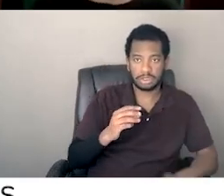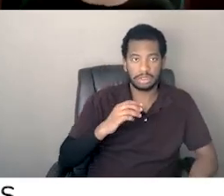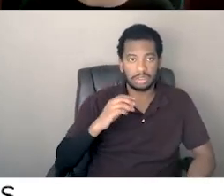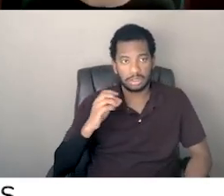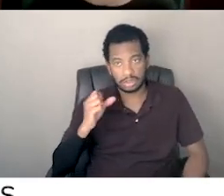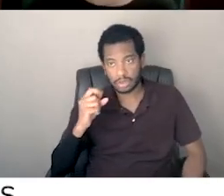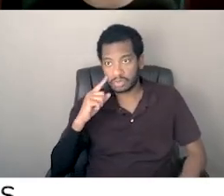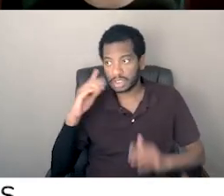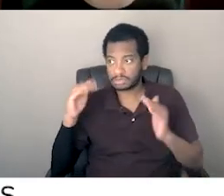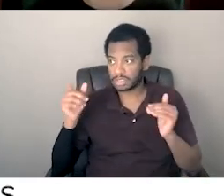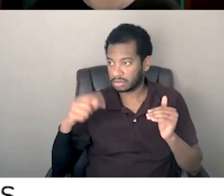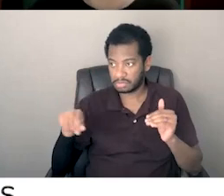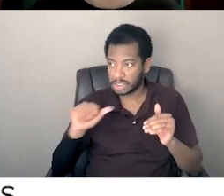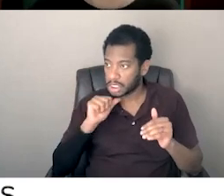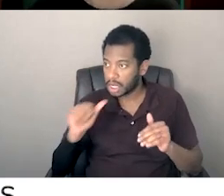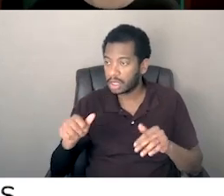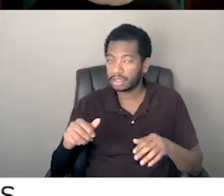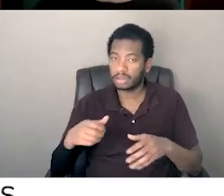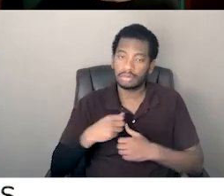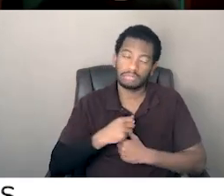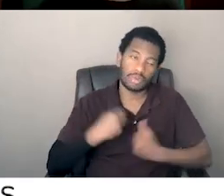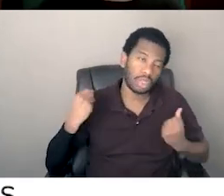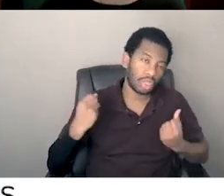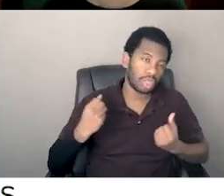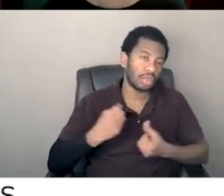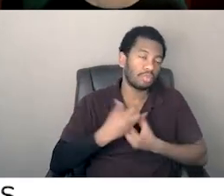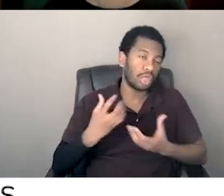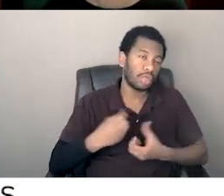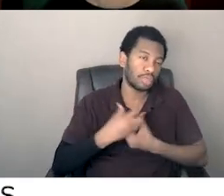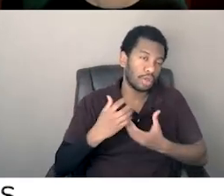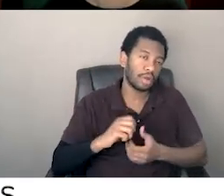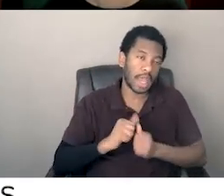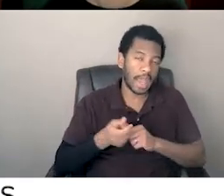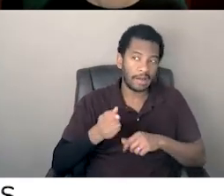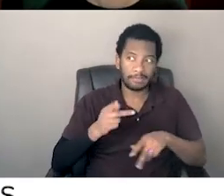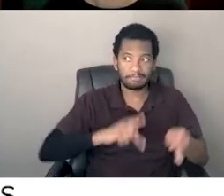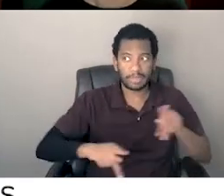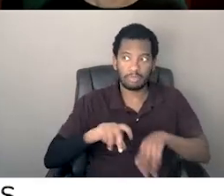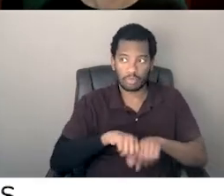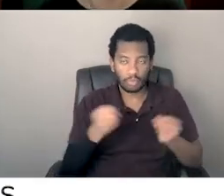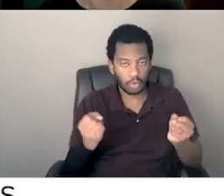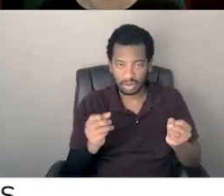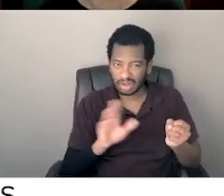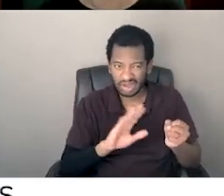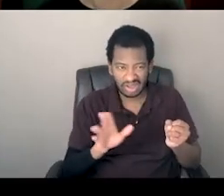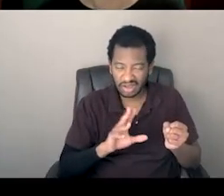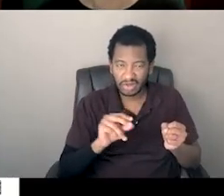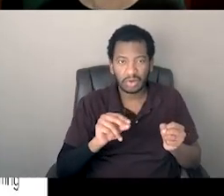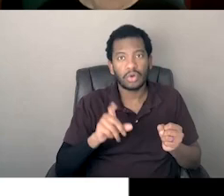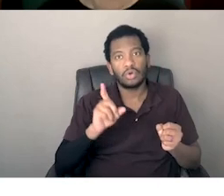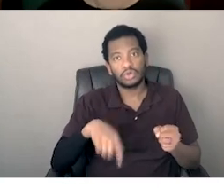how people are broken, but instead telling the story of how systems are broken and how they're going to be fixing it.